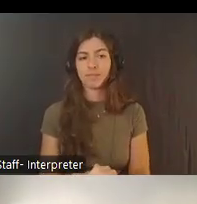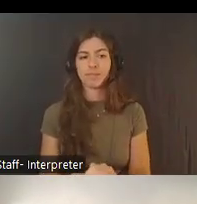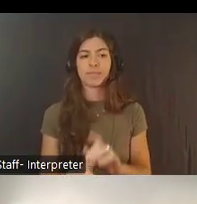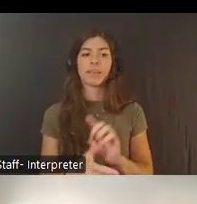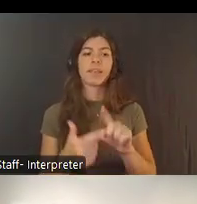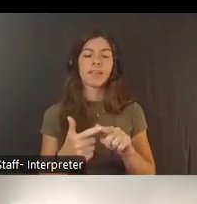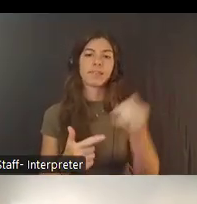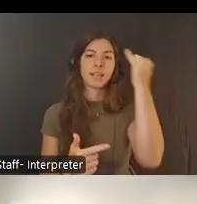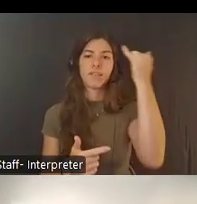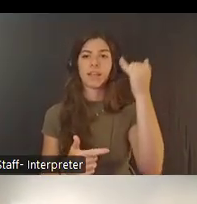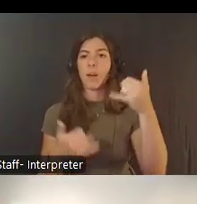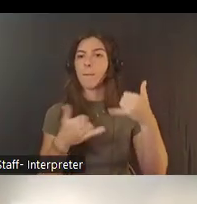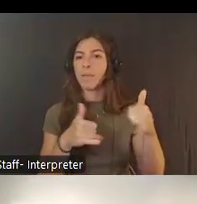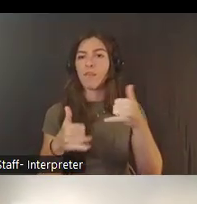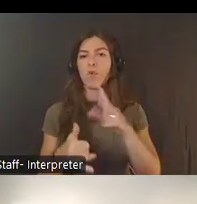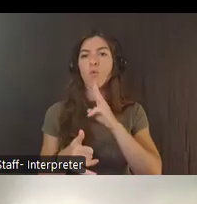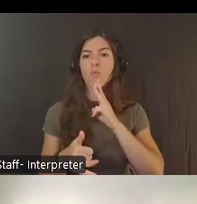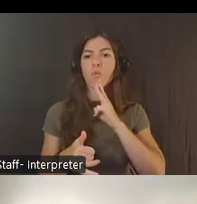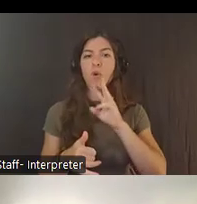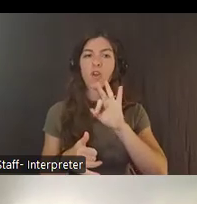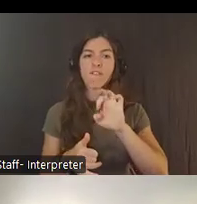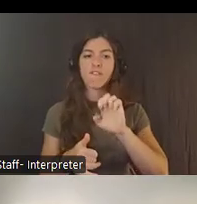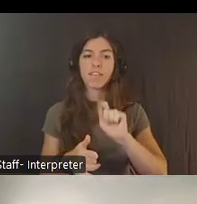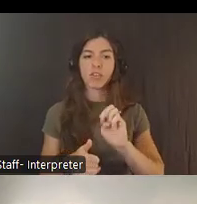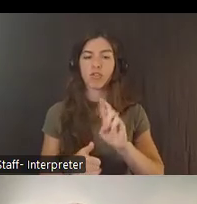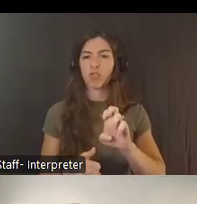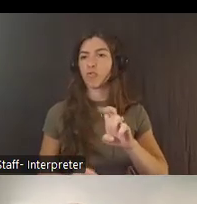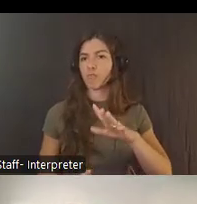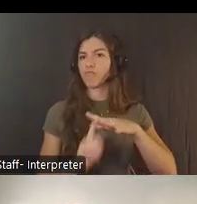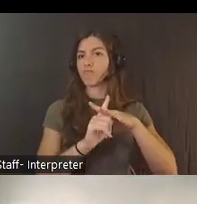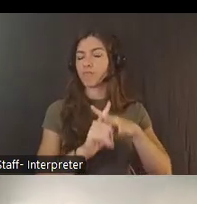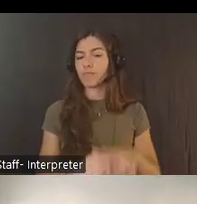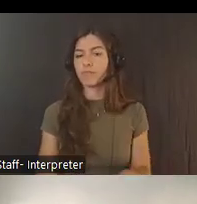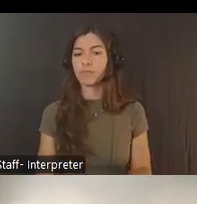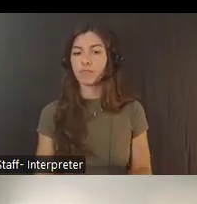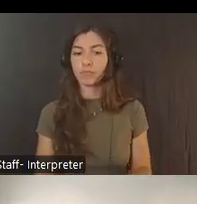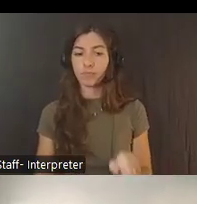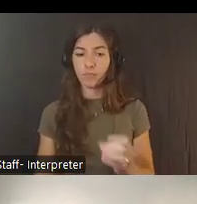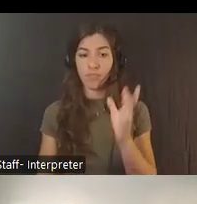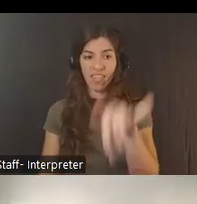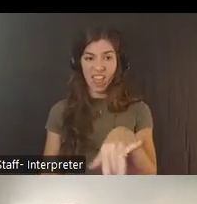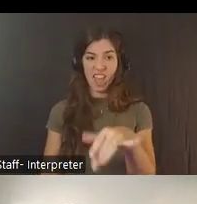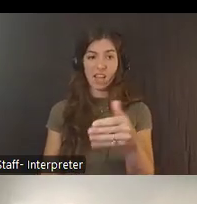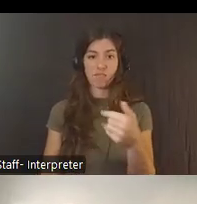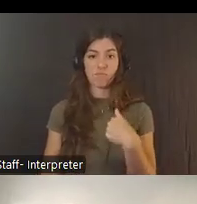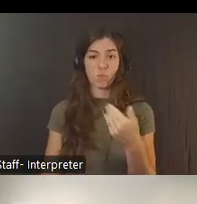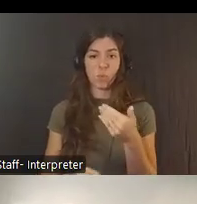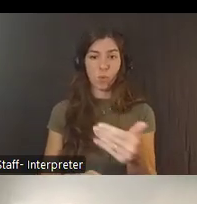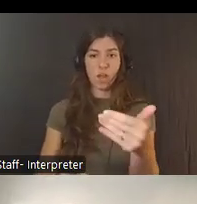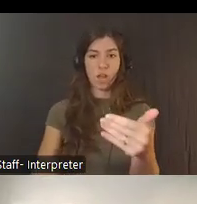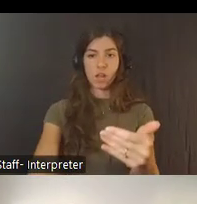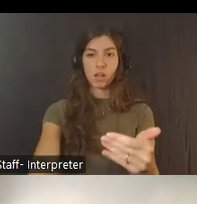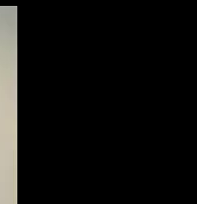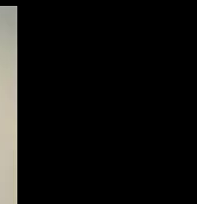a playful water feature also came up. So with that, I'm going to go ahead